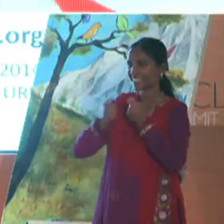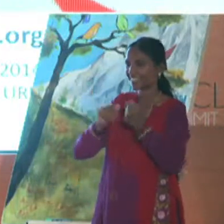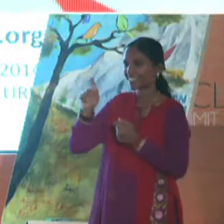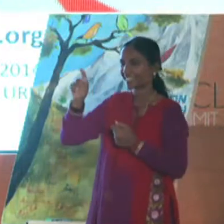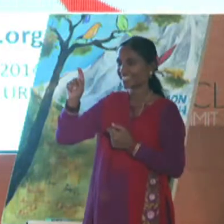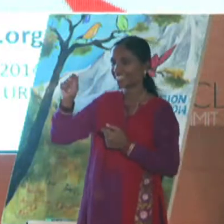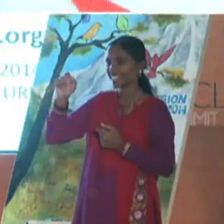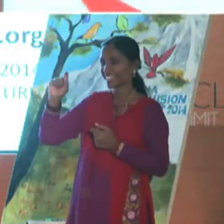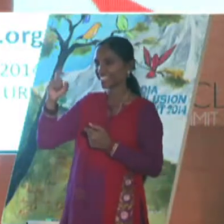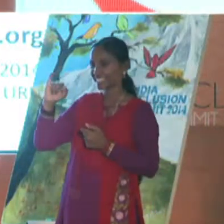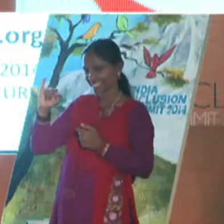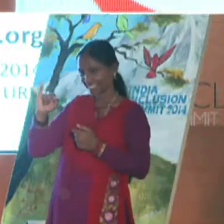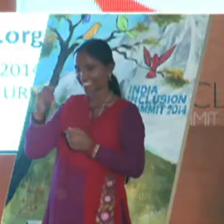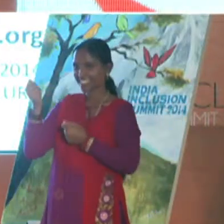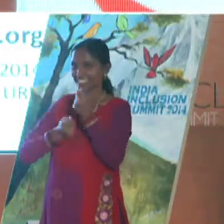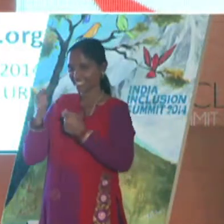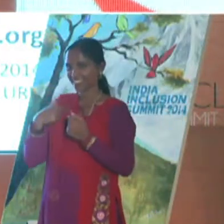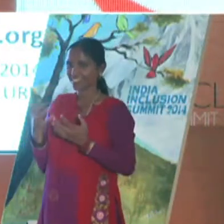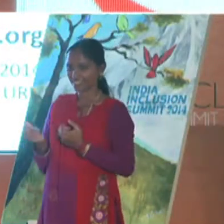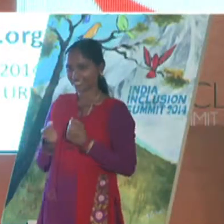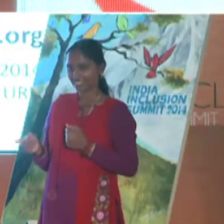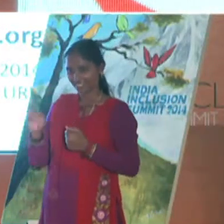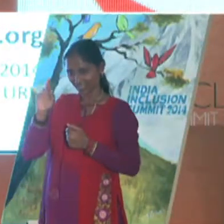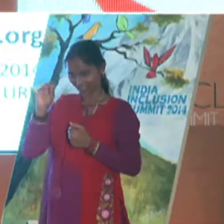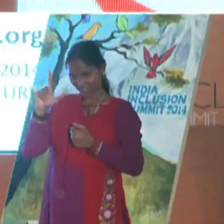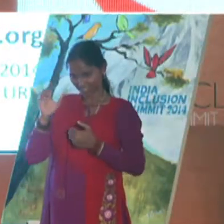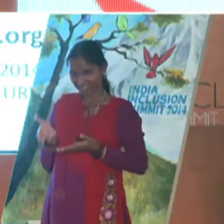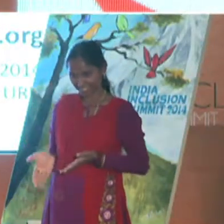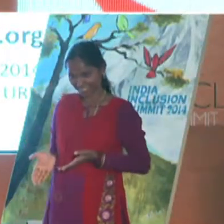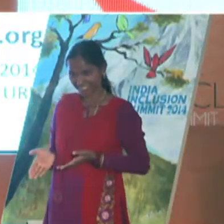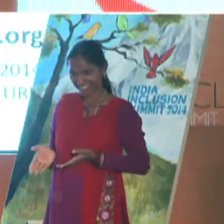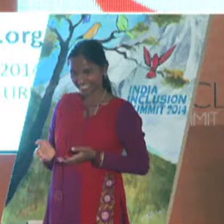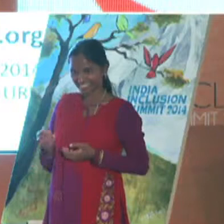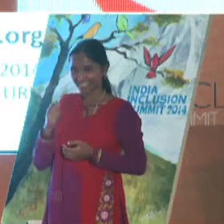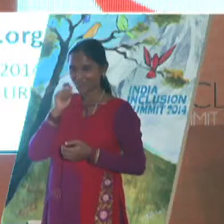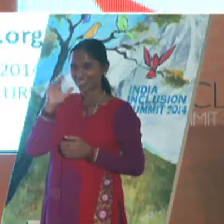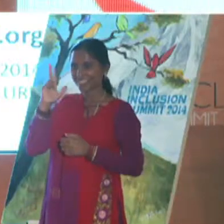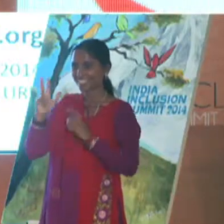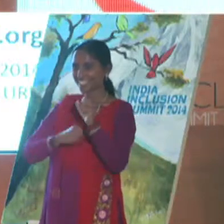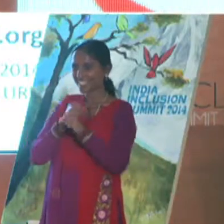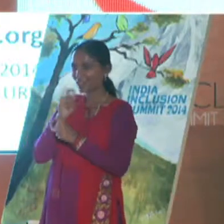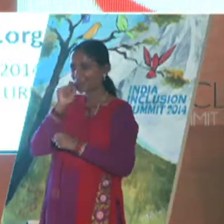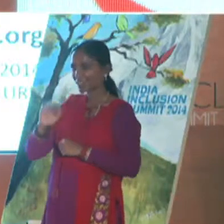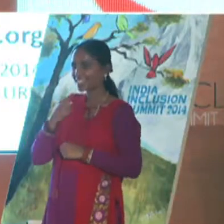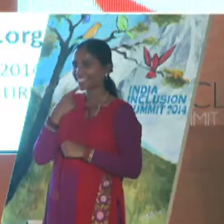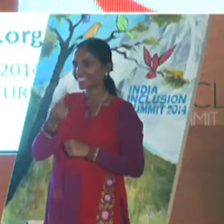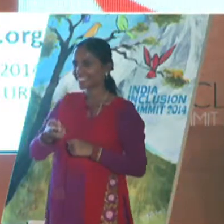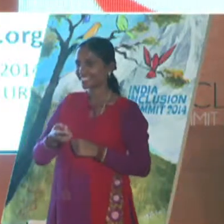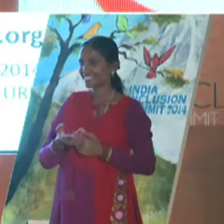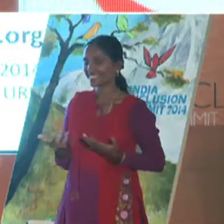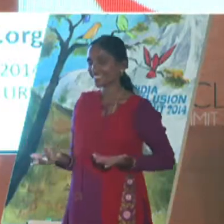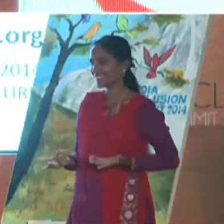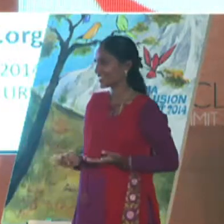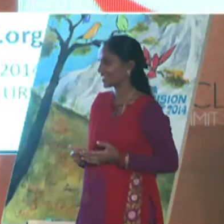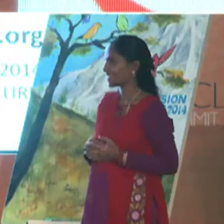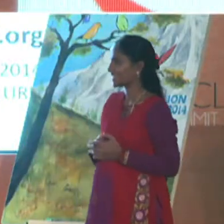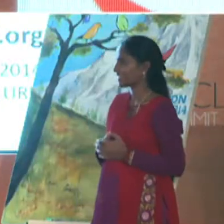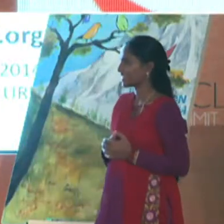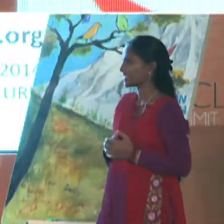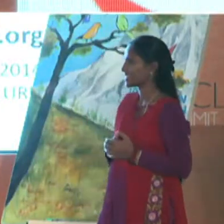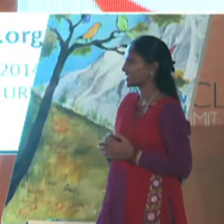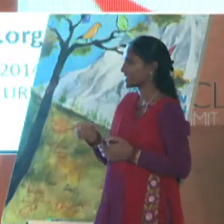If you look at the taxi drivers around the world, you think, perfect match. They're all bad. They're all blind. So we never say that something is